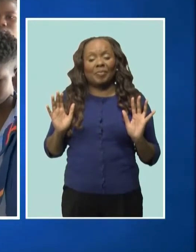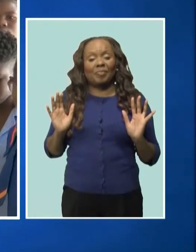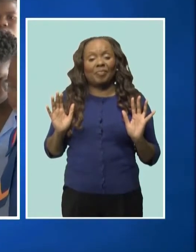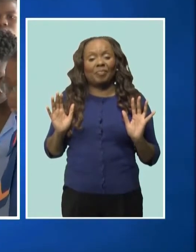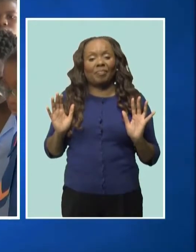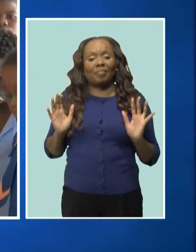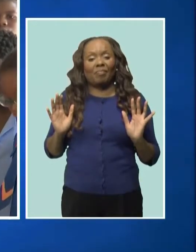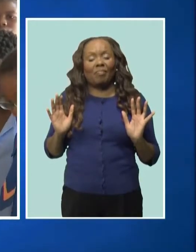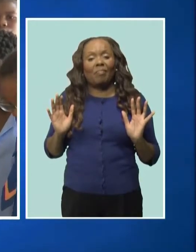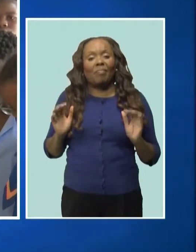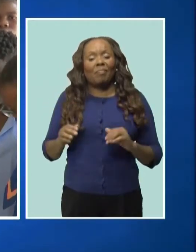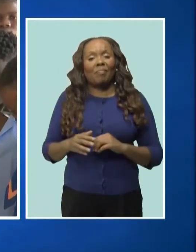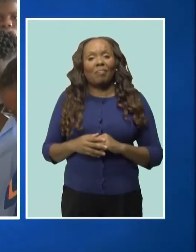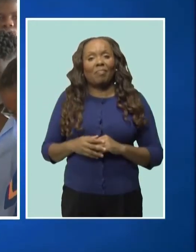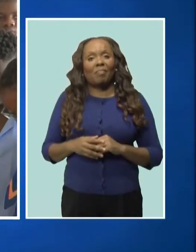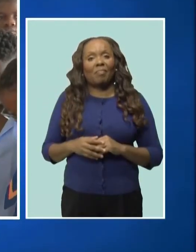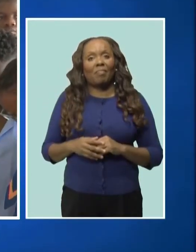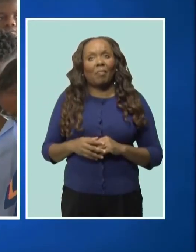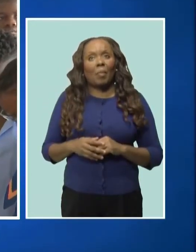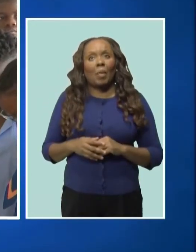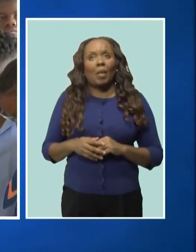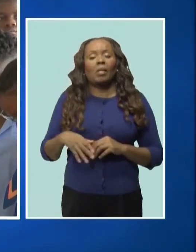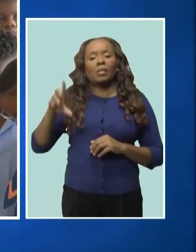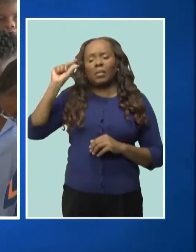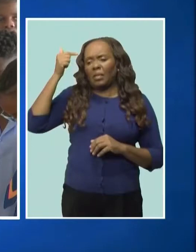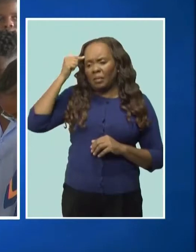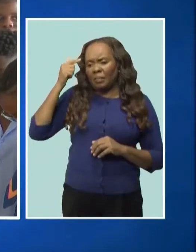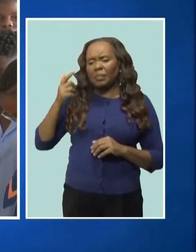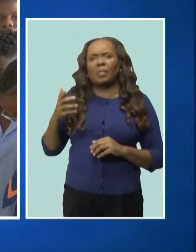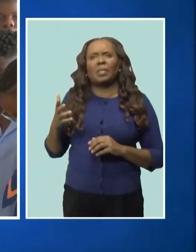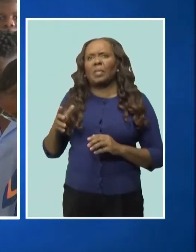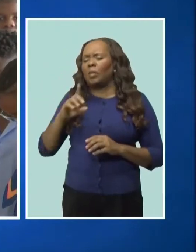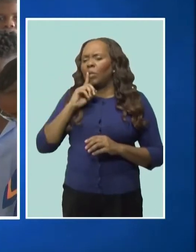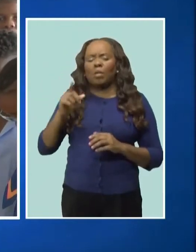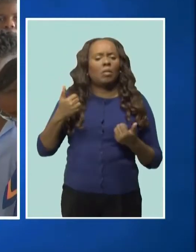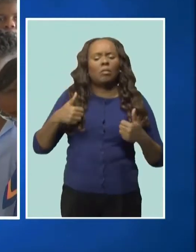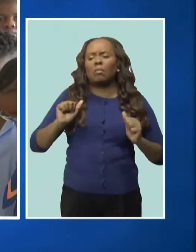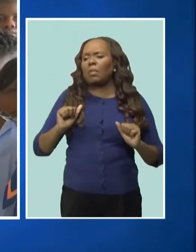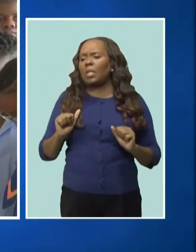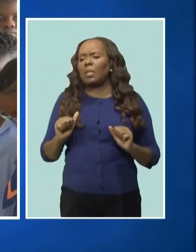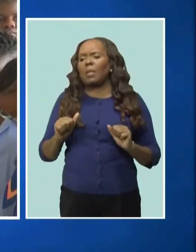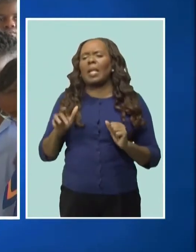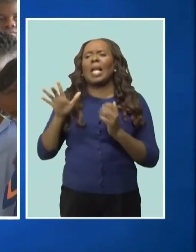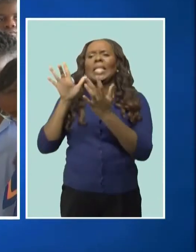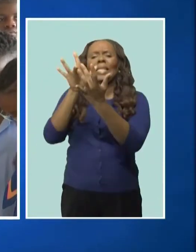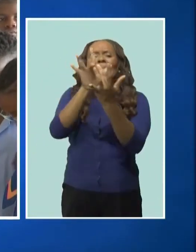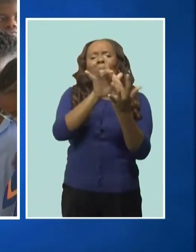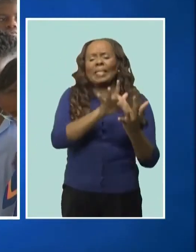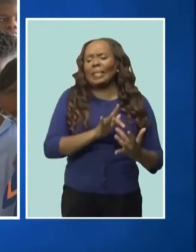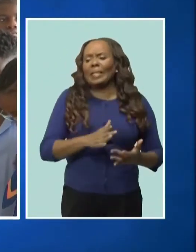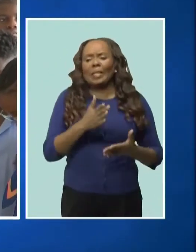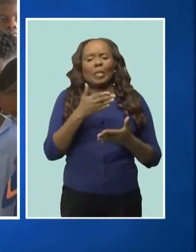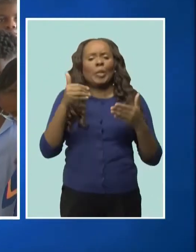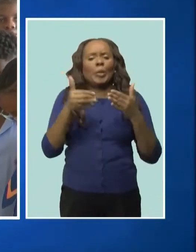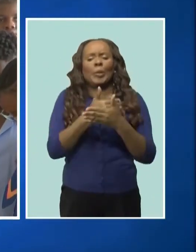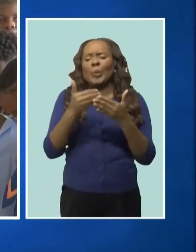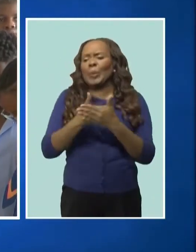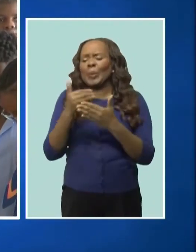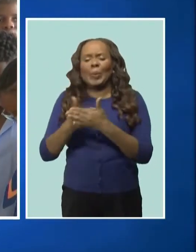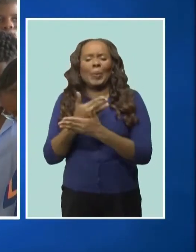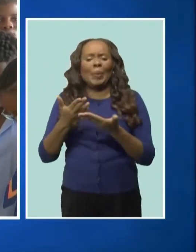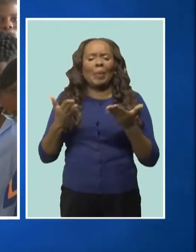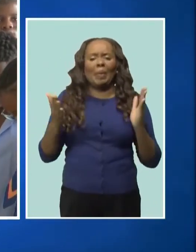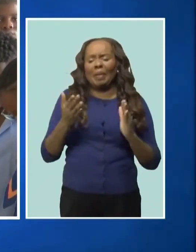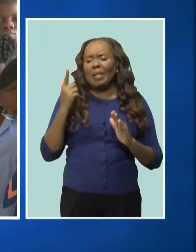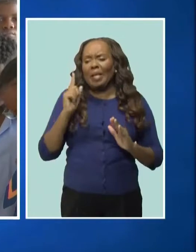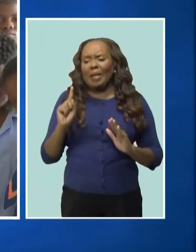that, the new areas that government will be entering into, the new dimensions, you will have endless possibilities.